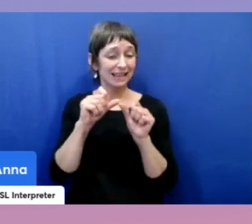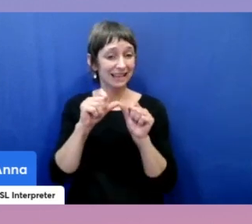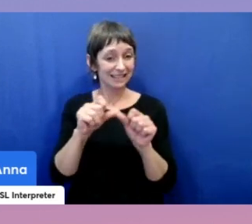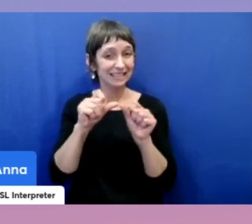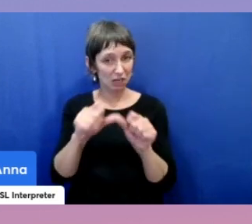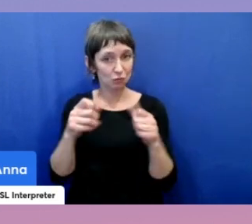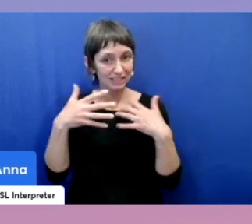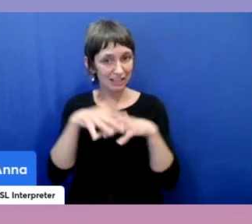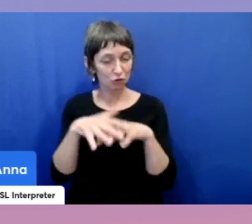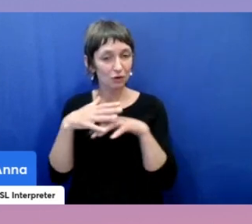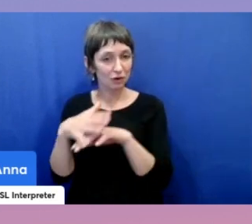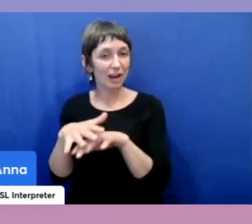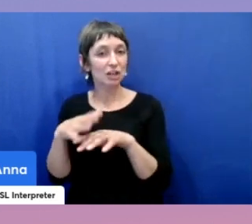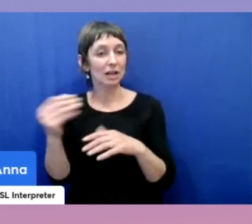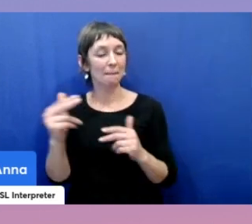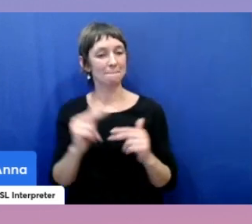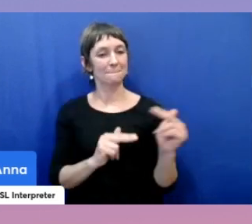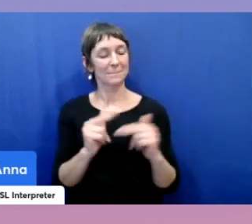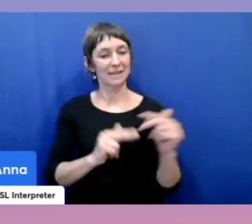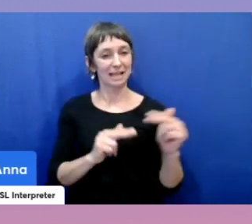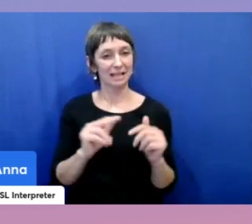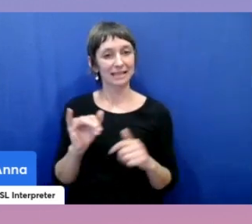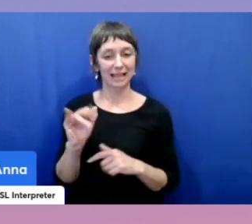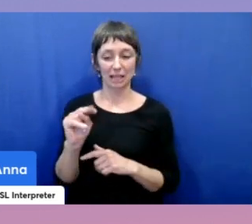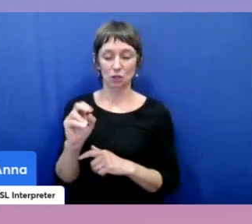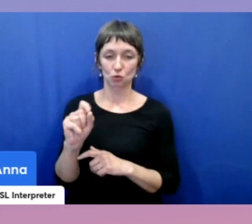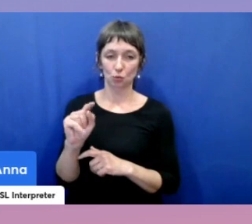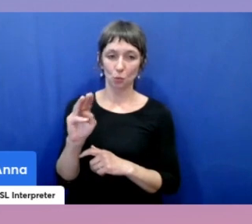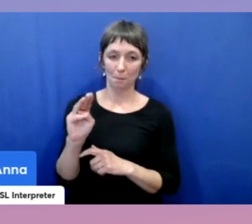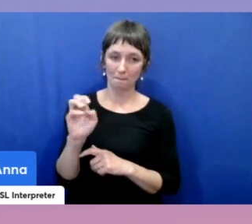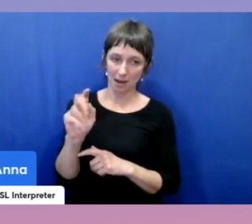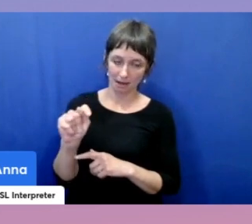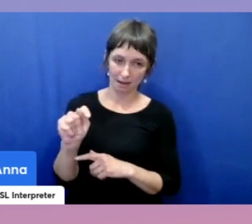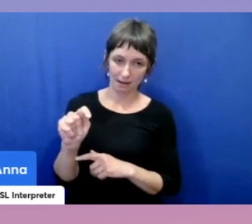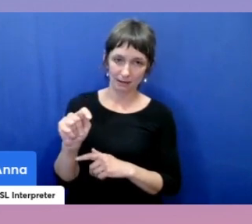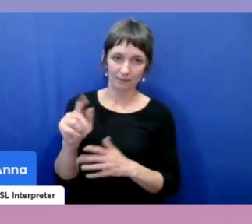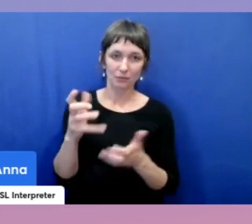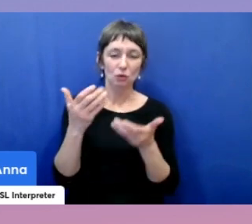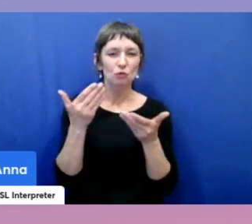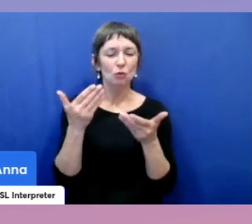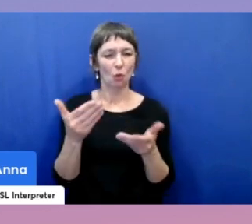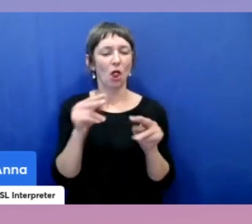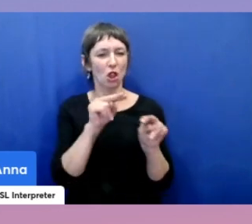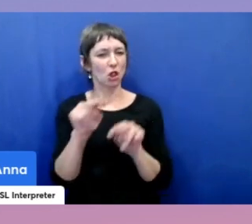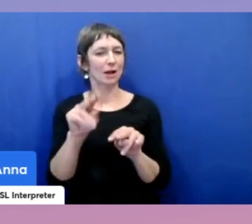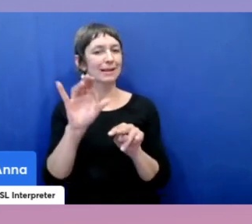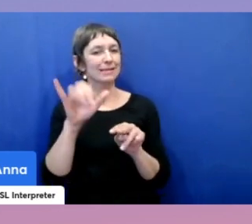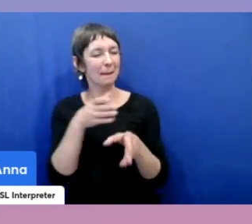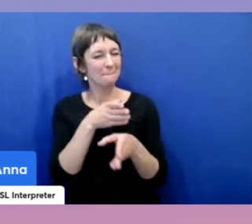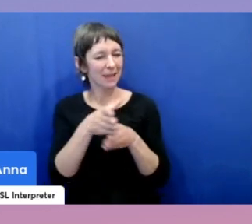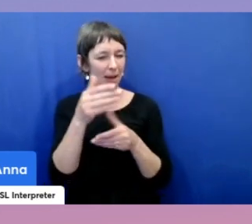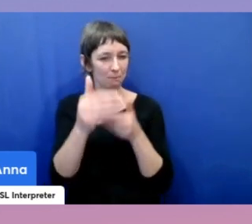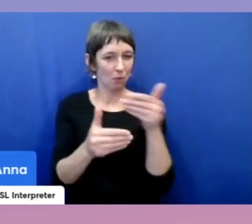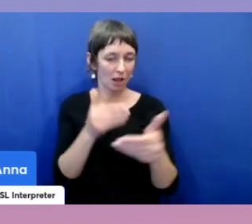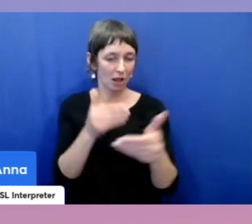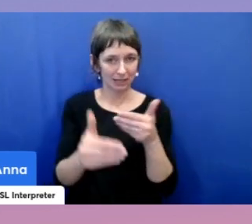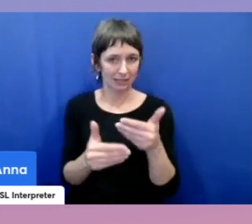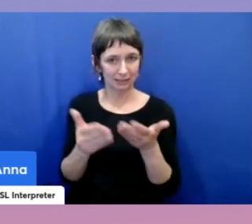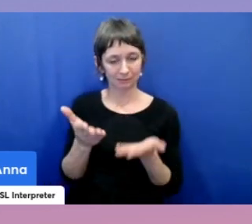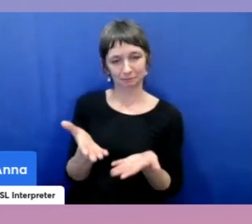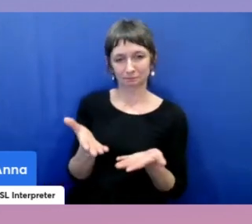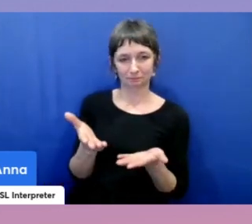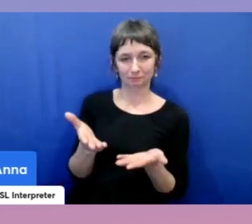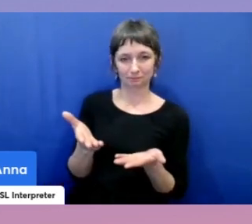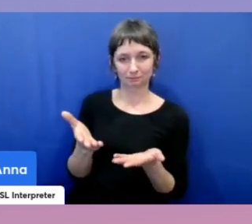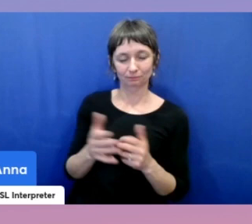build instrument. All right. Now here is the main process of GB. As you can